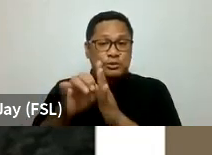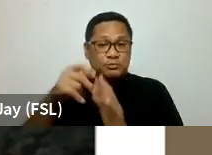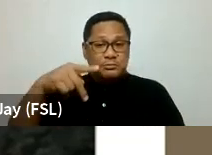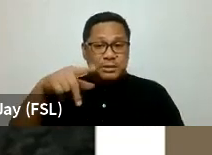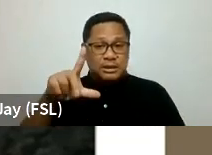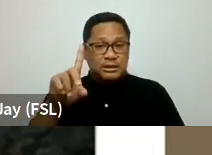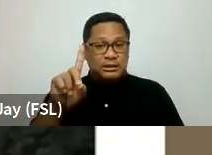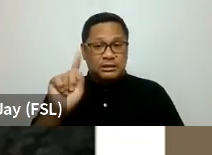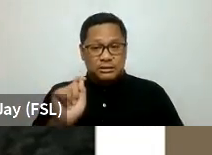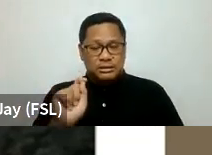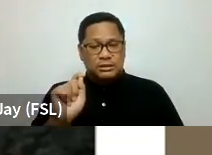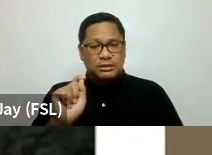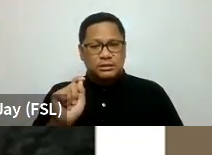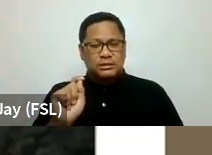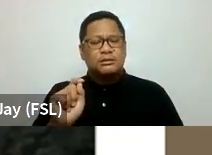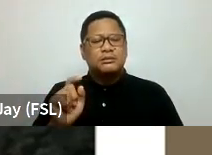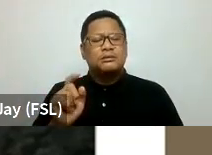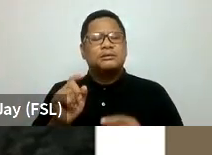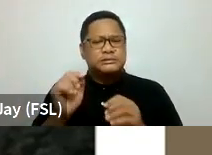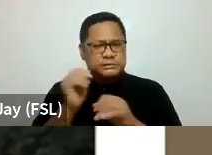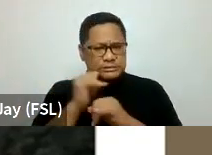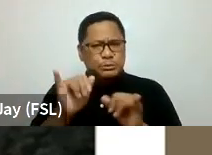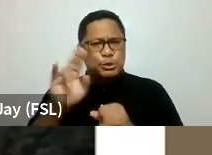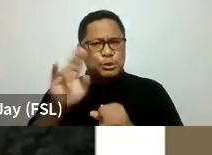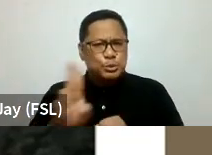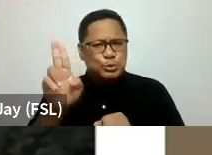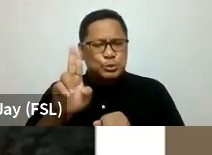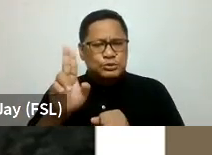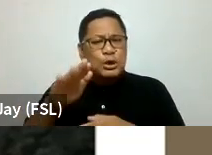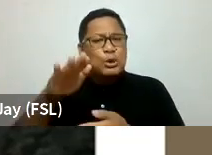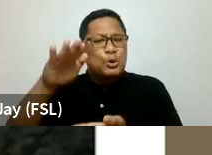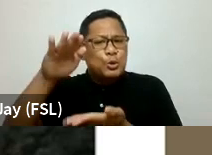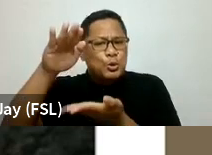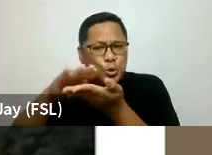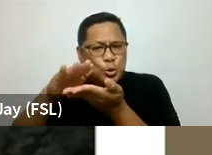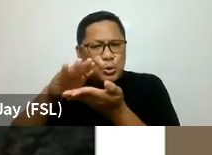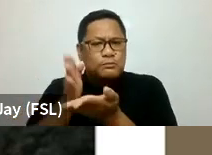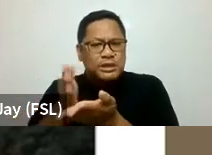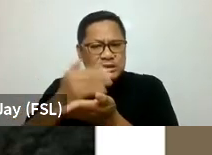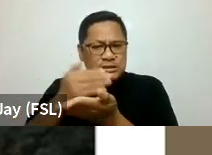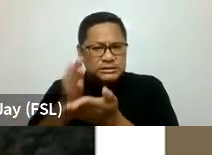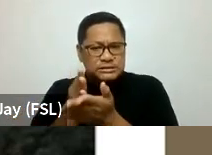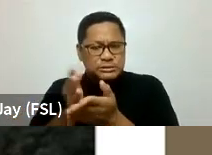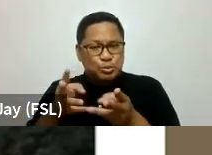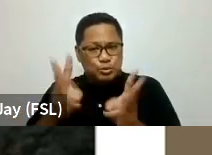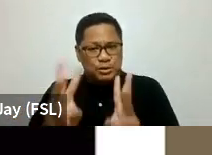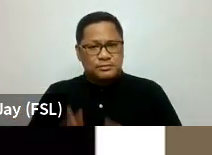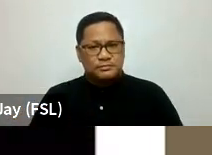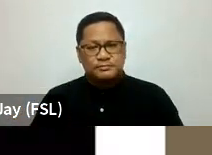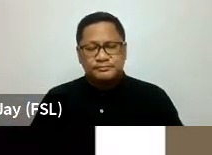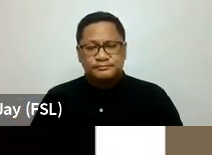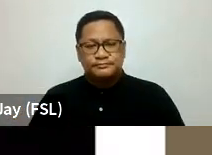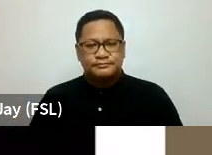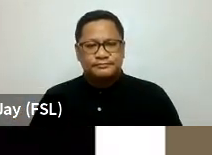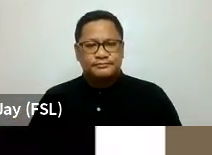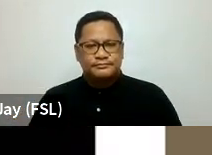Okay. Still applying some low budget techniques. Another town.